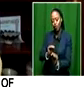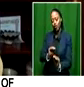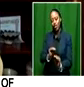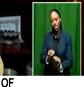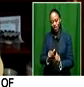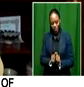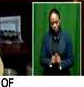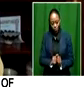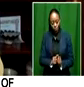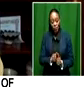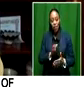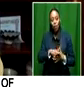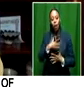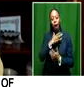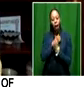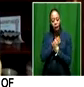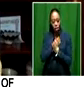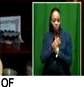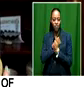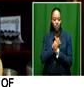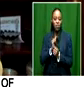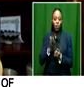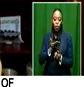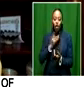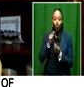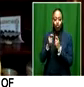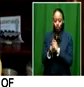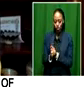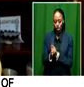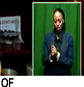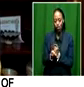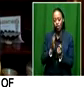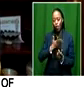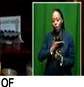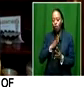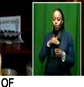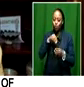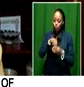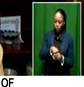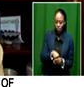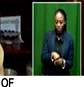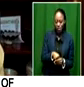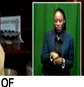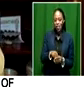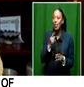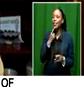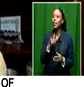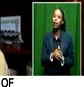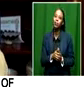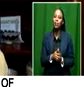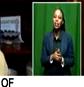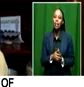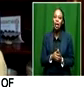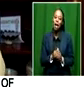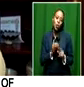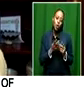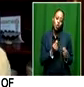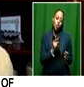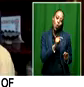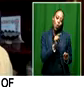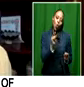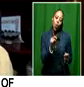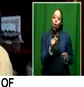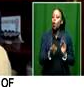To go into teaching because they love it and they want to make a change and to make a contribution. And not say, because you can't do this and